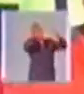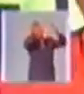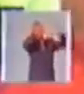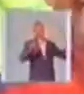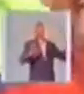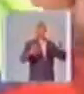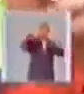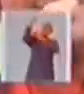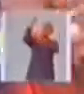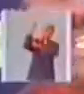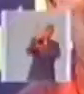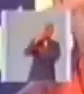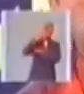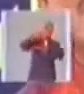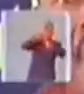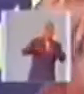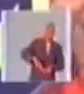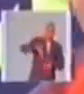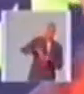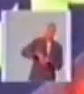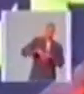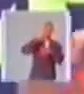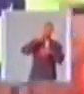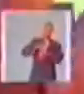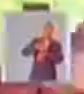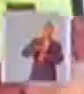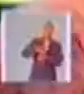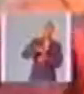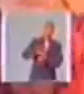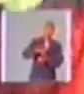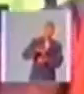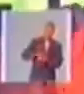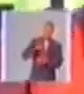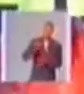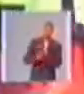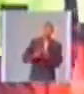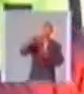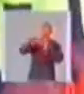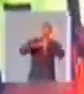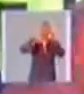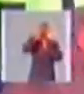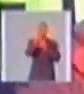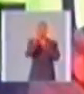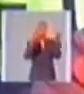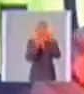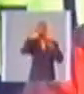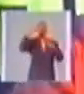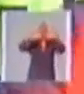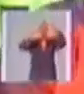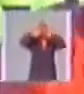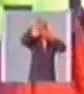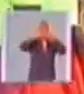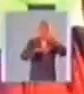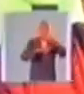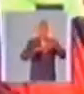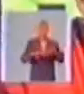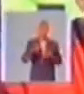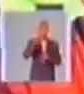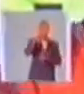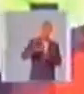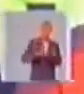SM, Acts chapter 17, verse 24. It is our Soredine, our person who see ya, it has all fanya mere council. Nemo mungo fana adaa